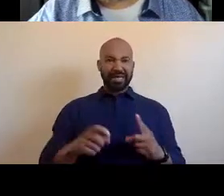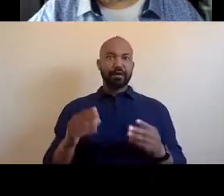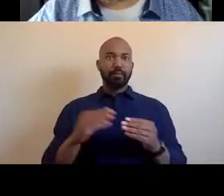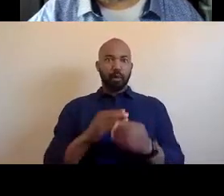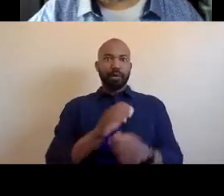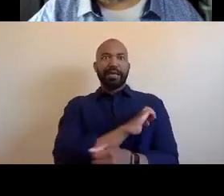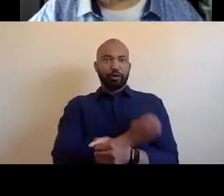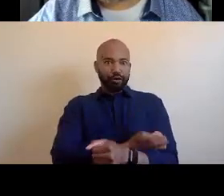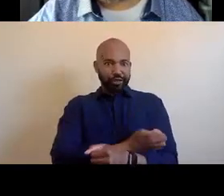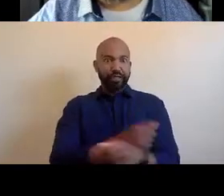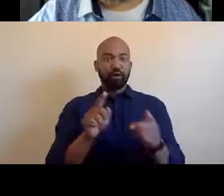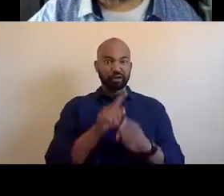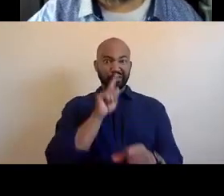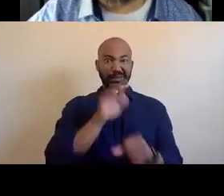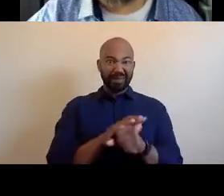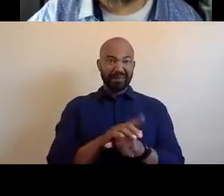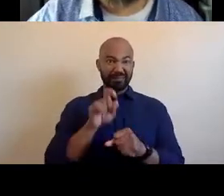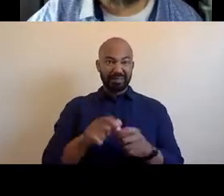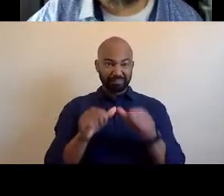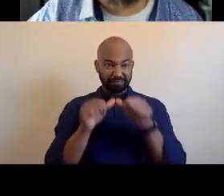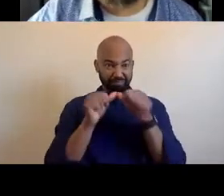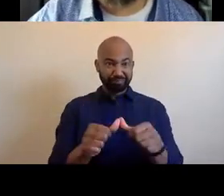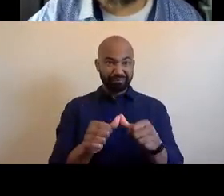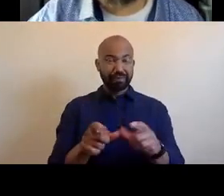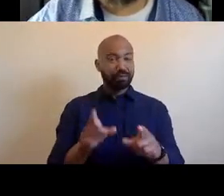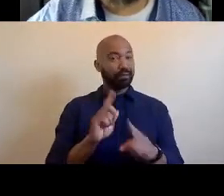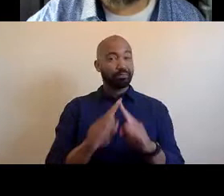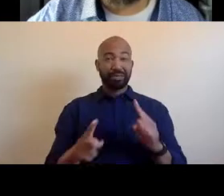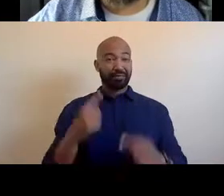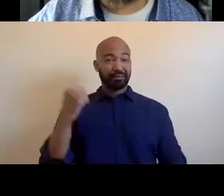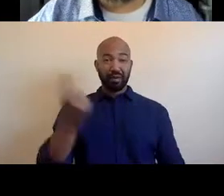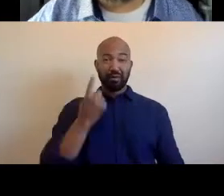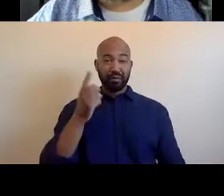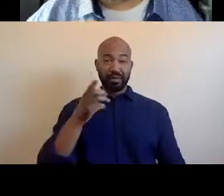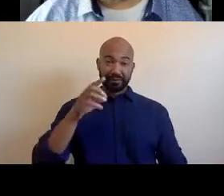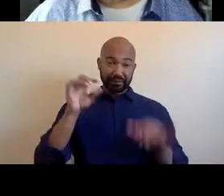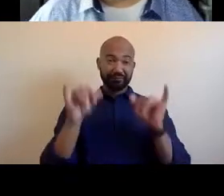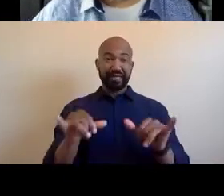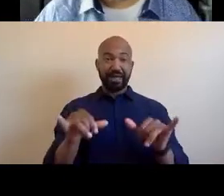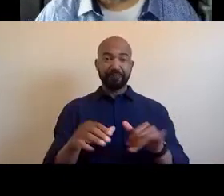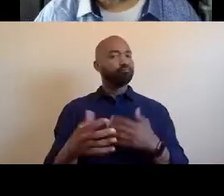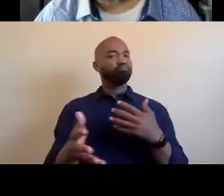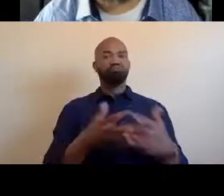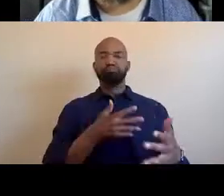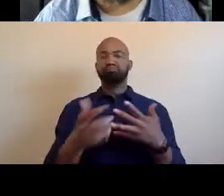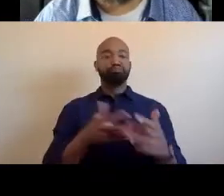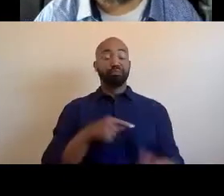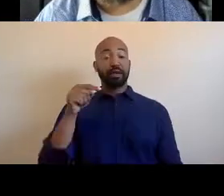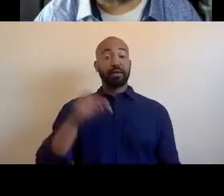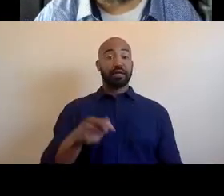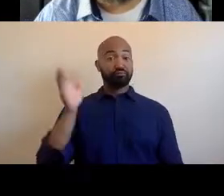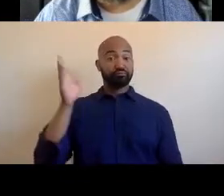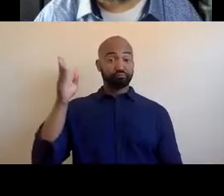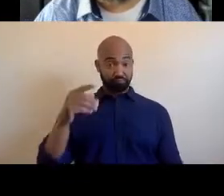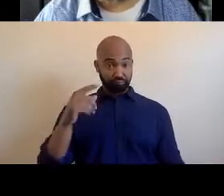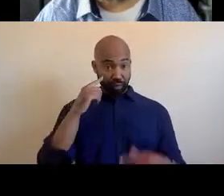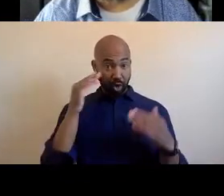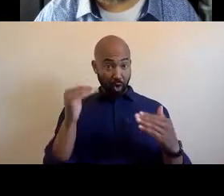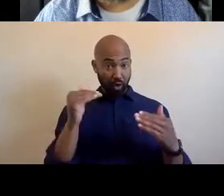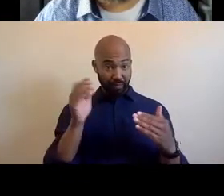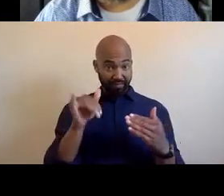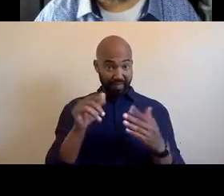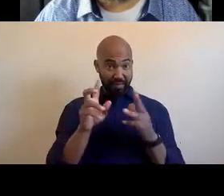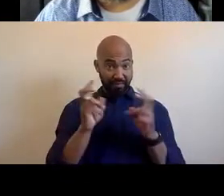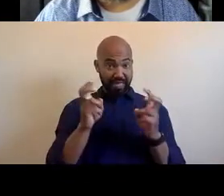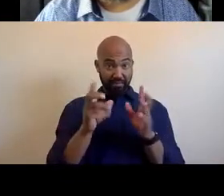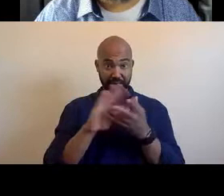as commitment, and that's not going to change. And definitely in this talk, I hope that emerges.